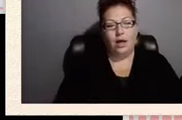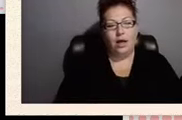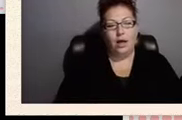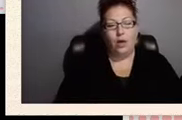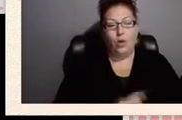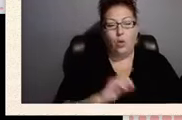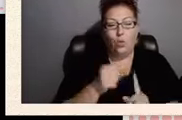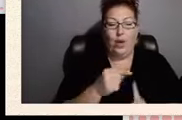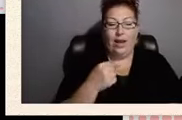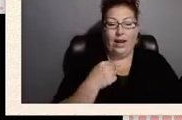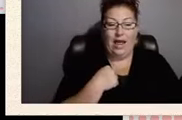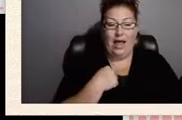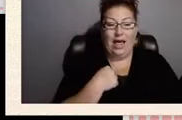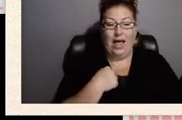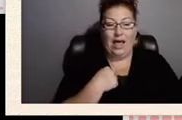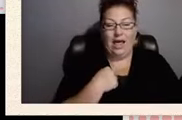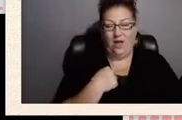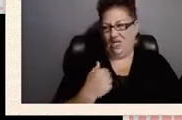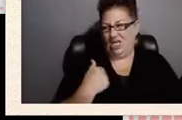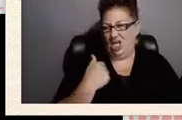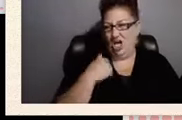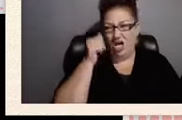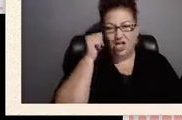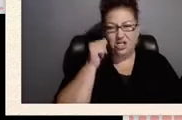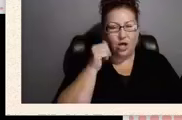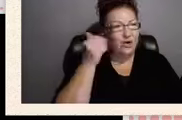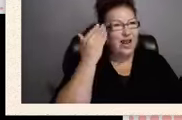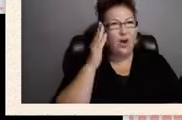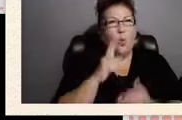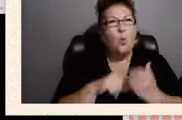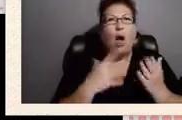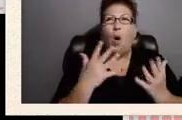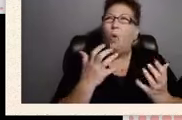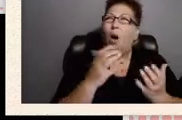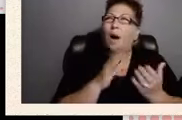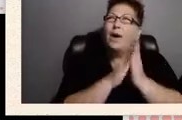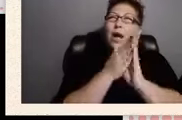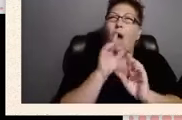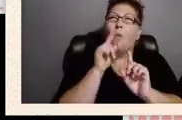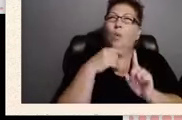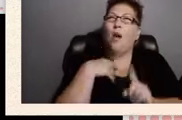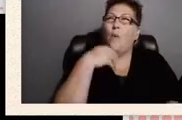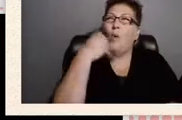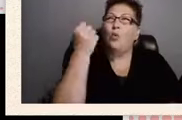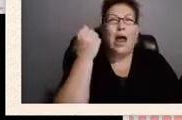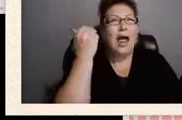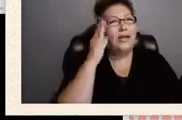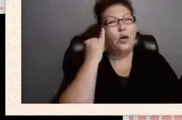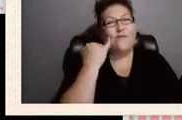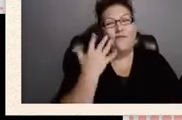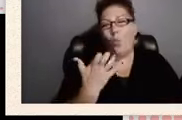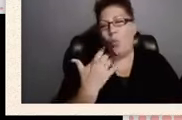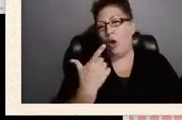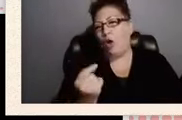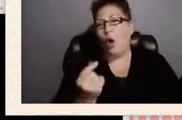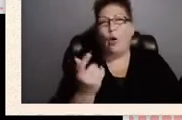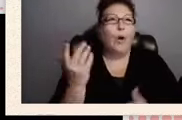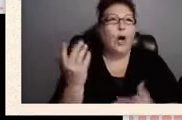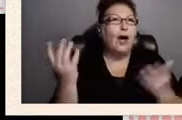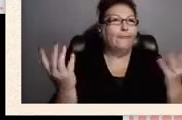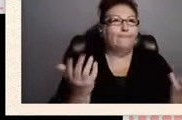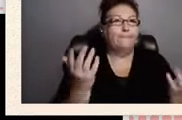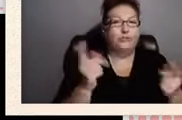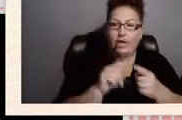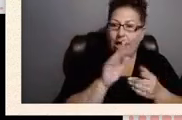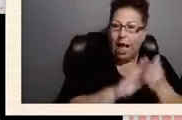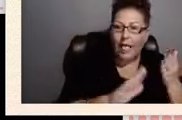when I was a young adult, I didn't know what I wanted to do. I didn't know if I wanted to go um to college. I didn't know